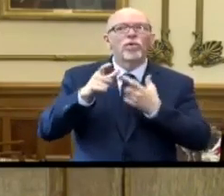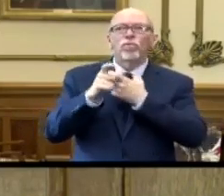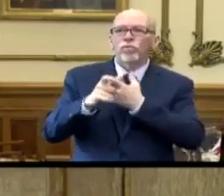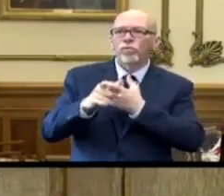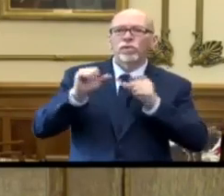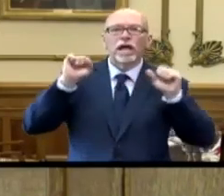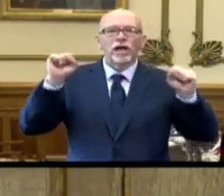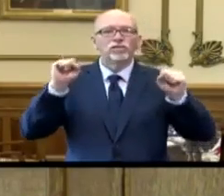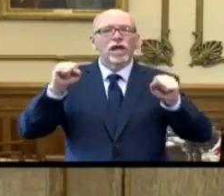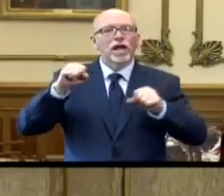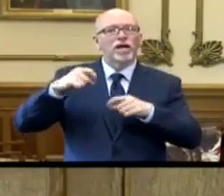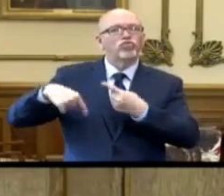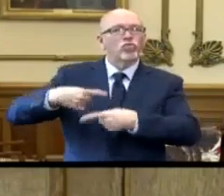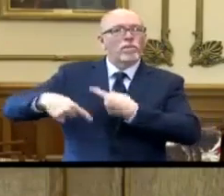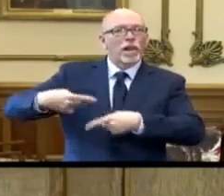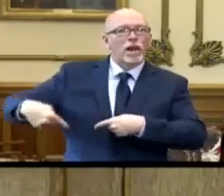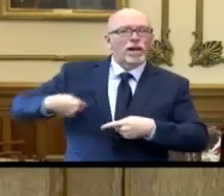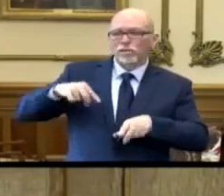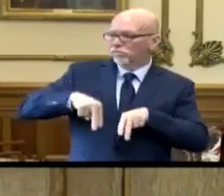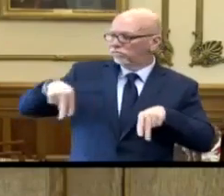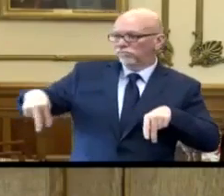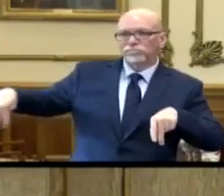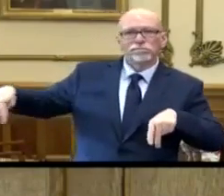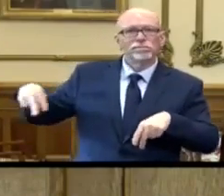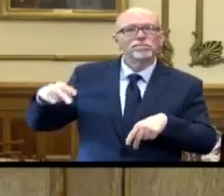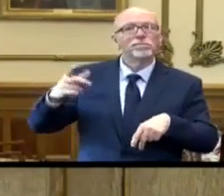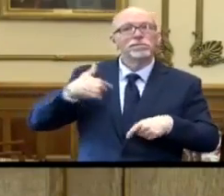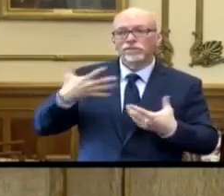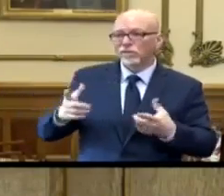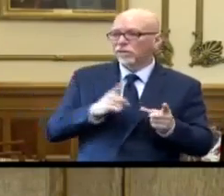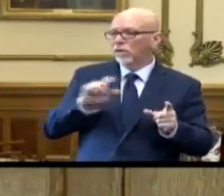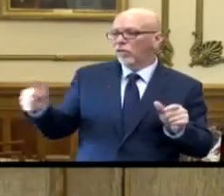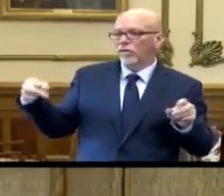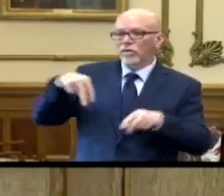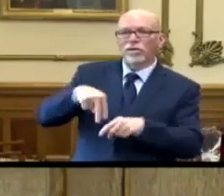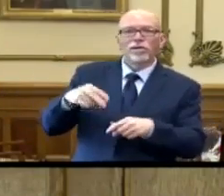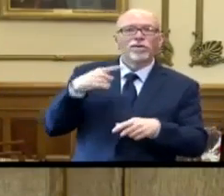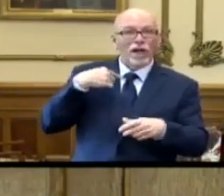on treadmills next to each other. We're using the same equipment. You